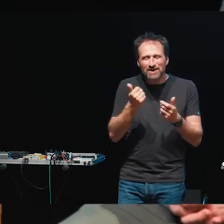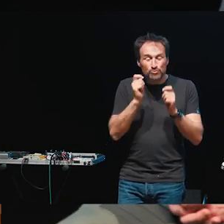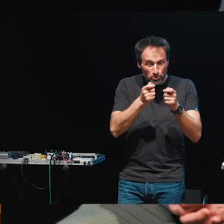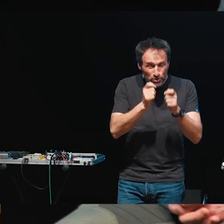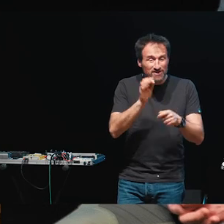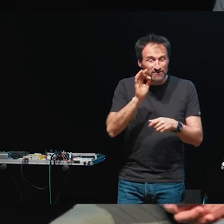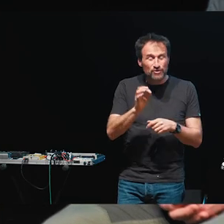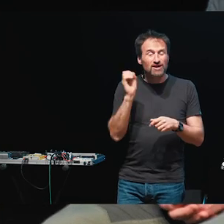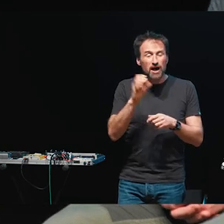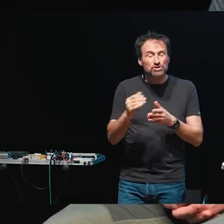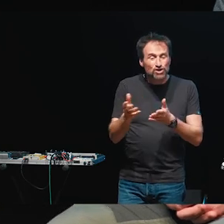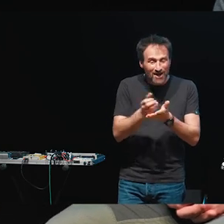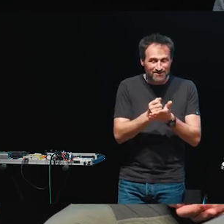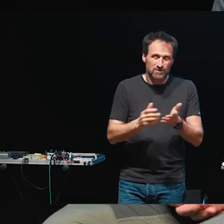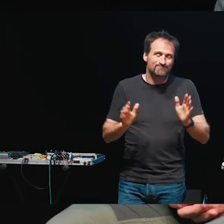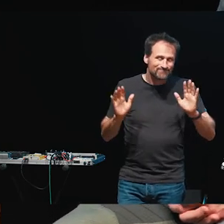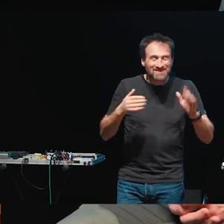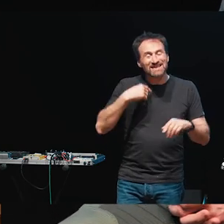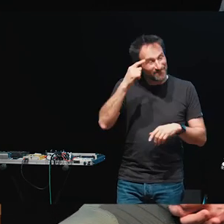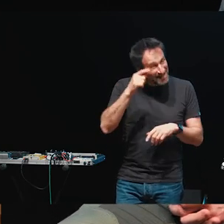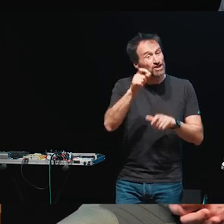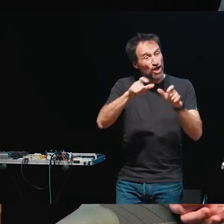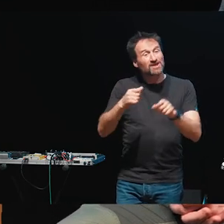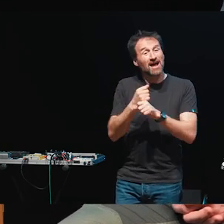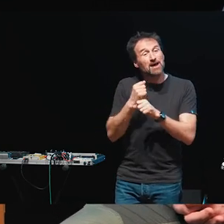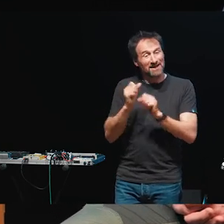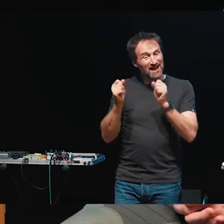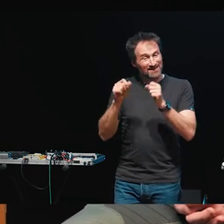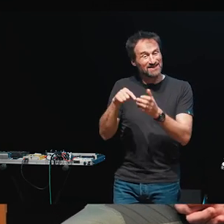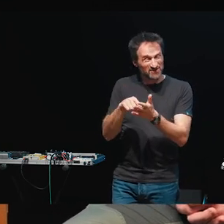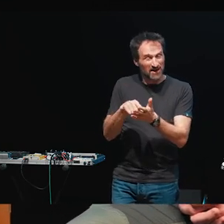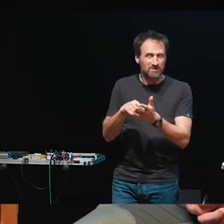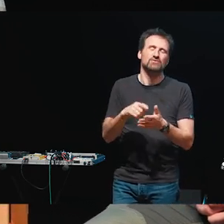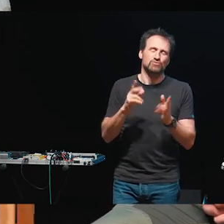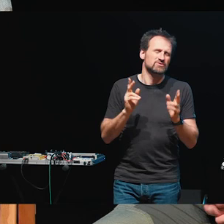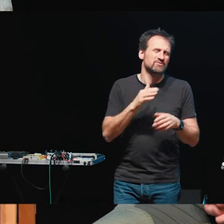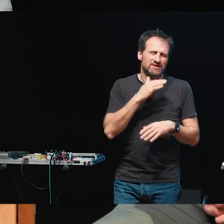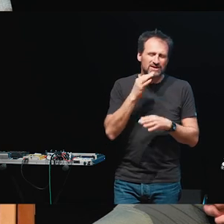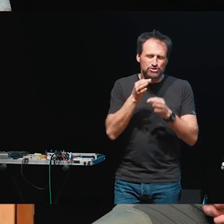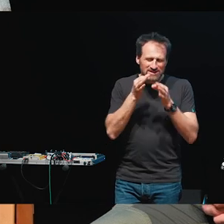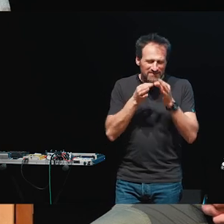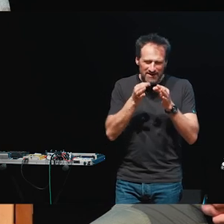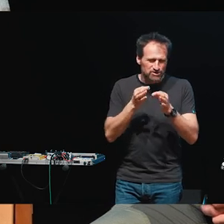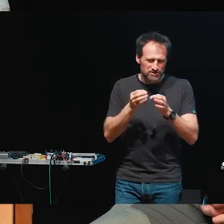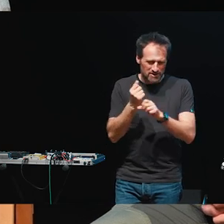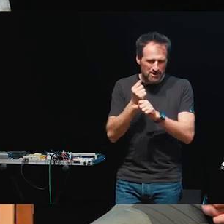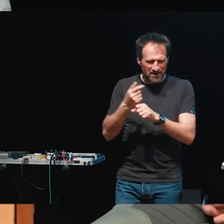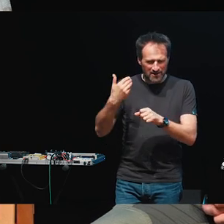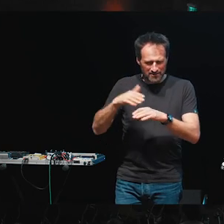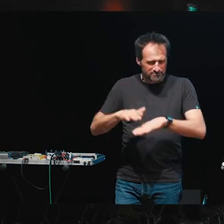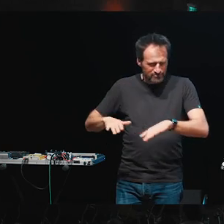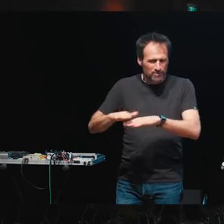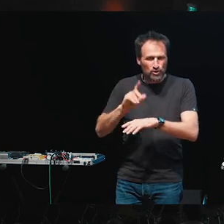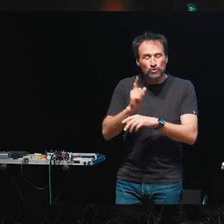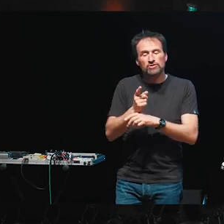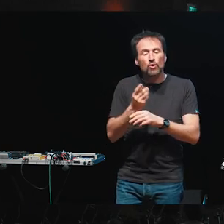moving forward. People are working actively on it, so I think there's always been plenty of spec work at a low rate, but also spec interpreter